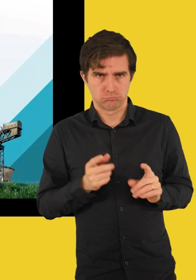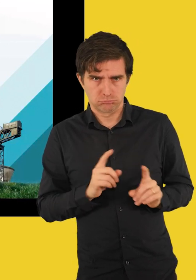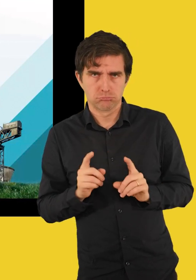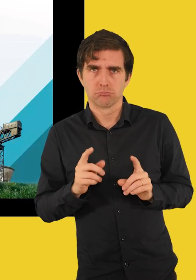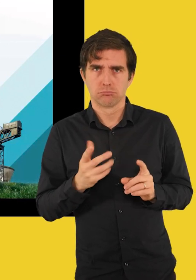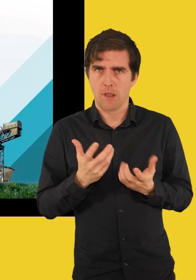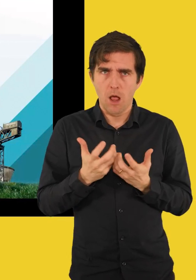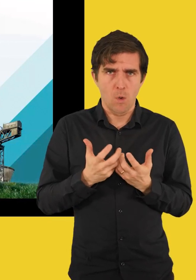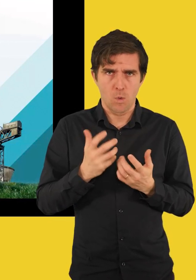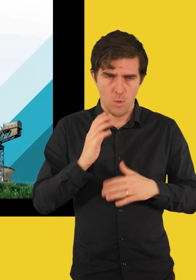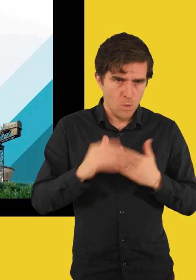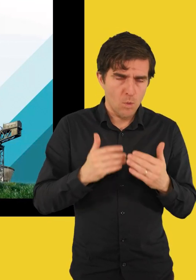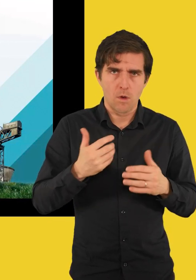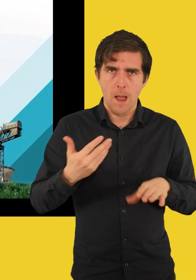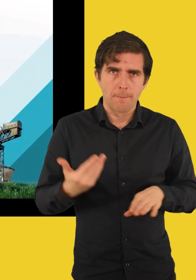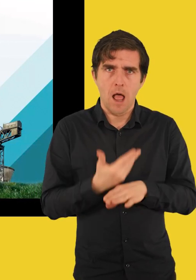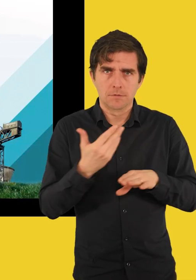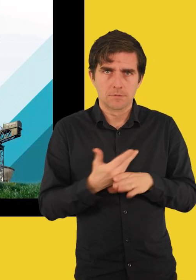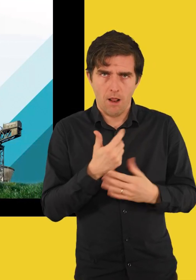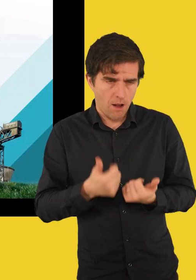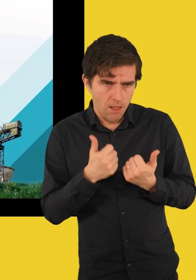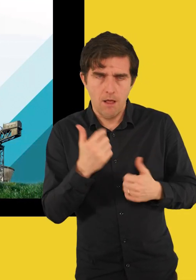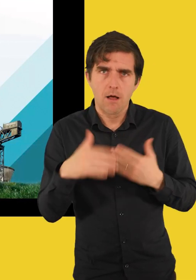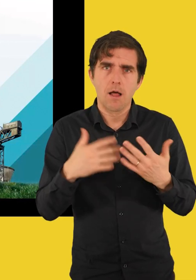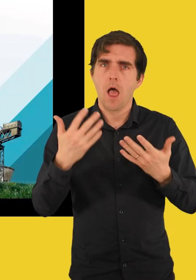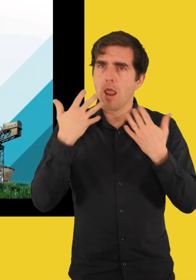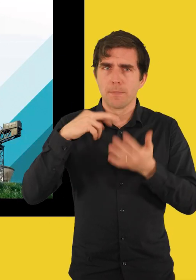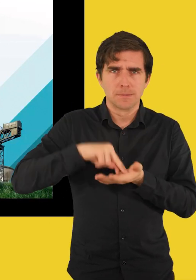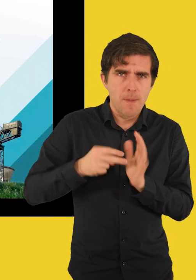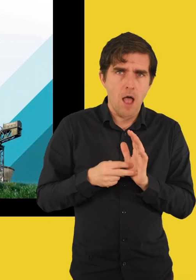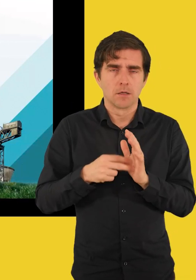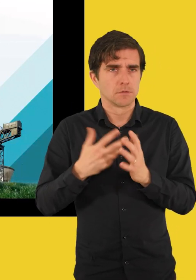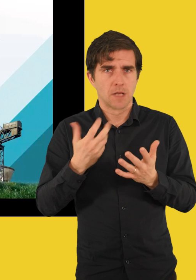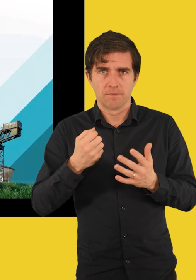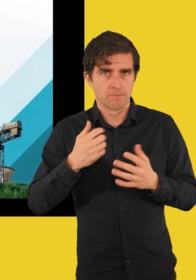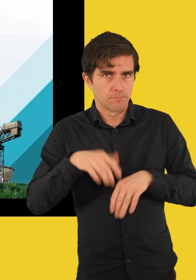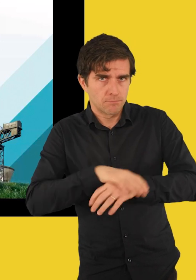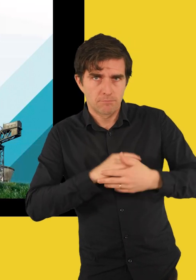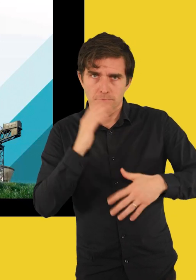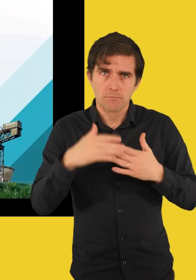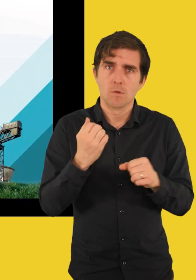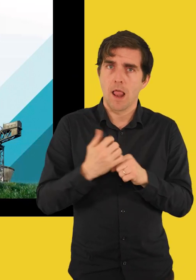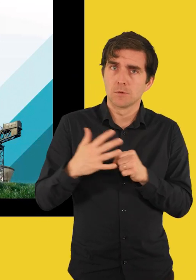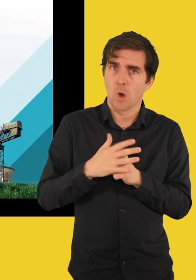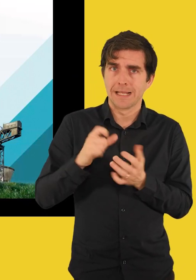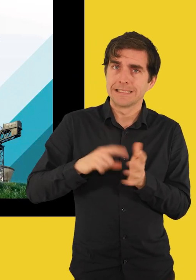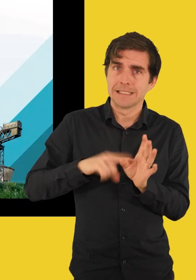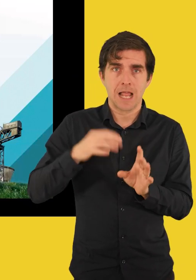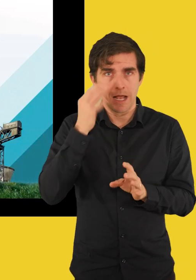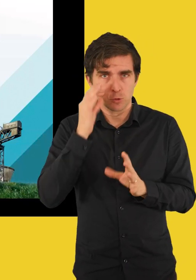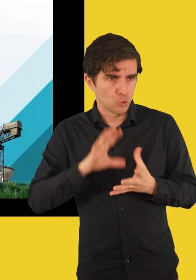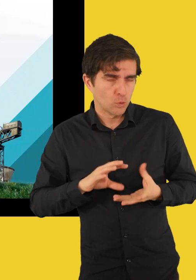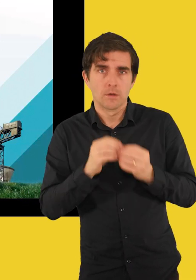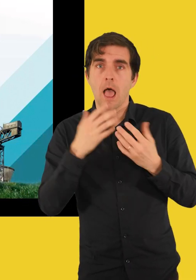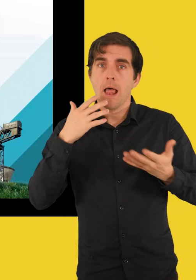ambition within the portrait have come together in something very practical. So within the climate plan, there was an action for Glasgow City Council to create a